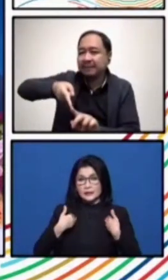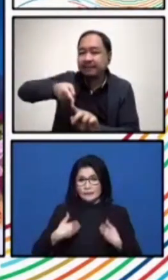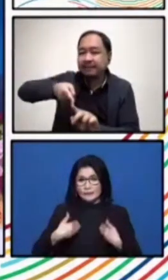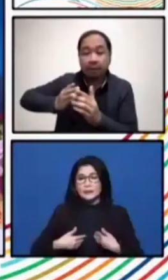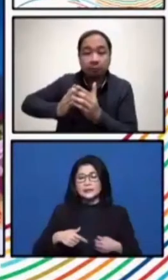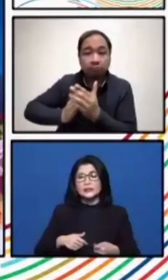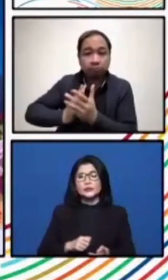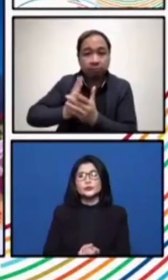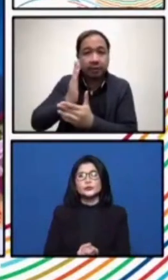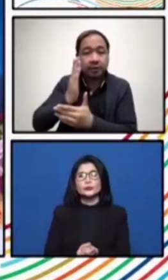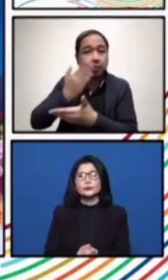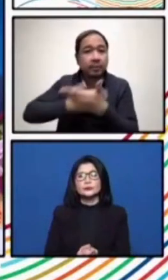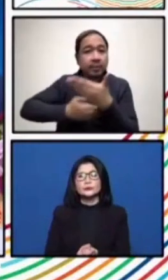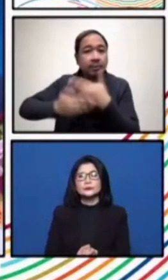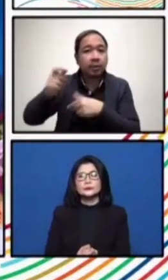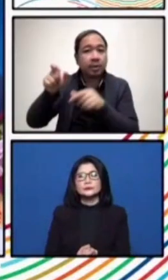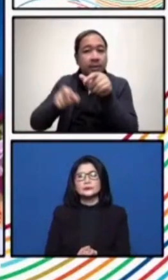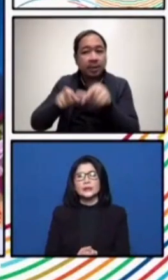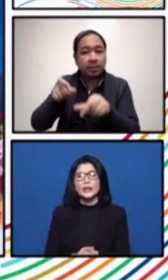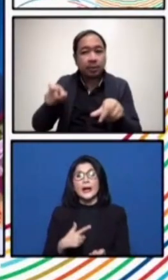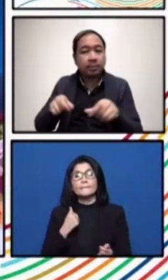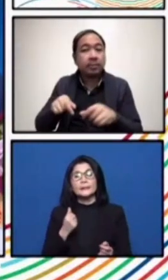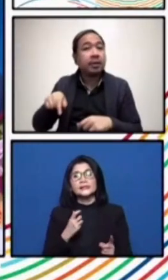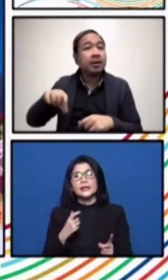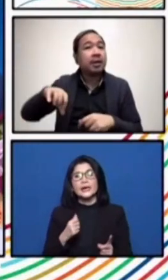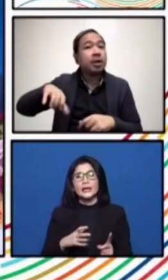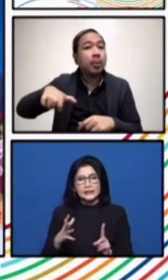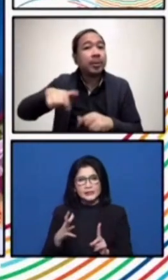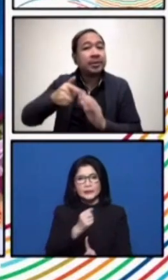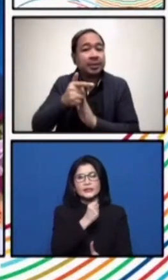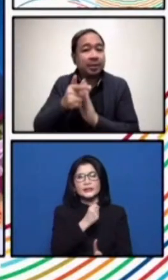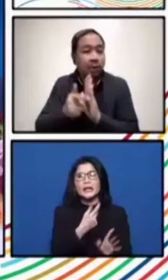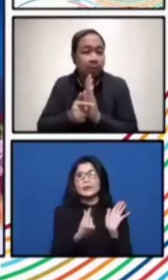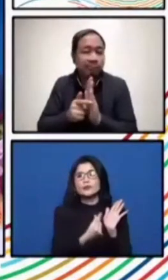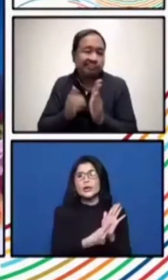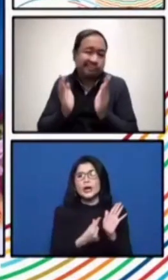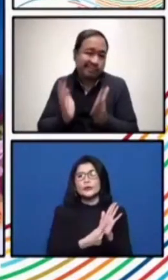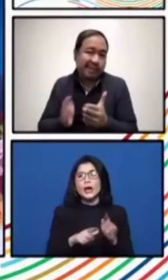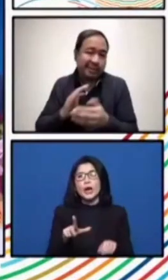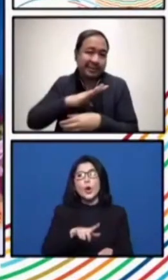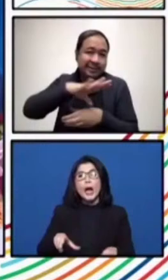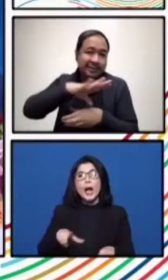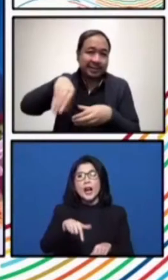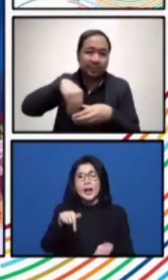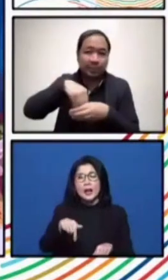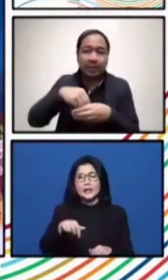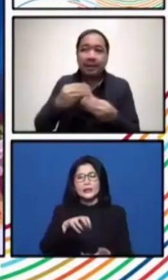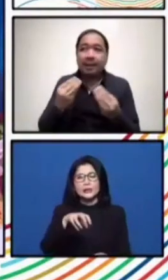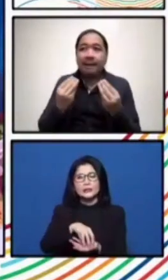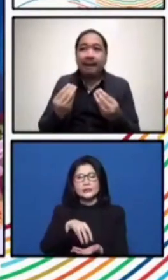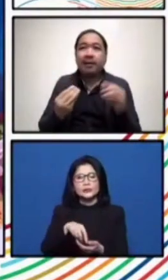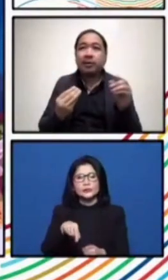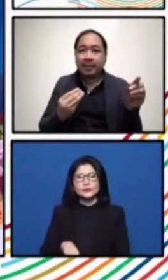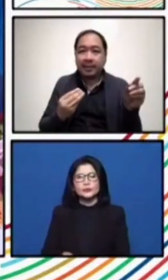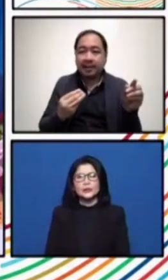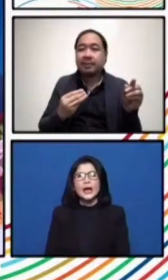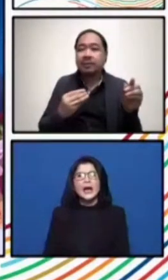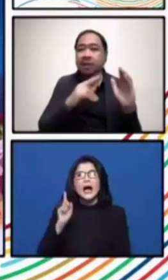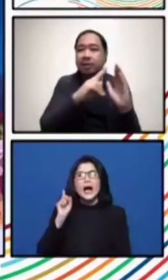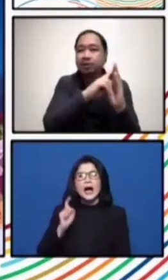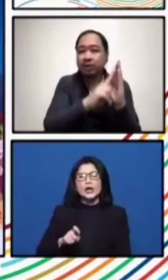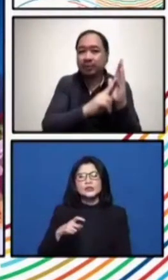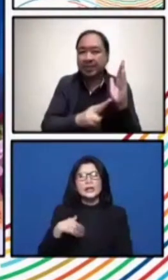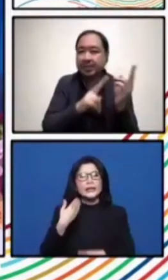disabilities and these domestic laws to include the basis for budgeting to implement this loan